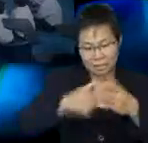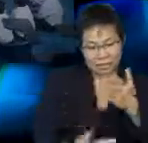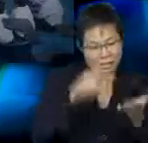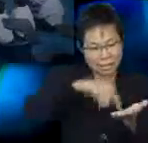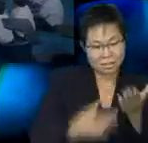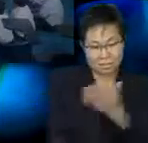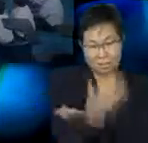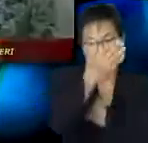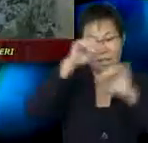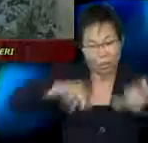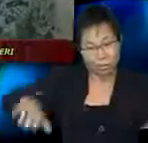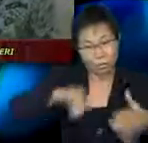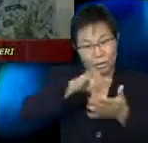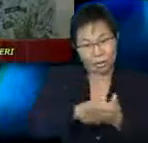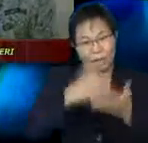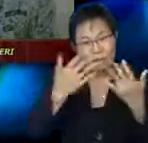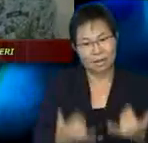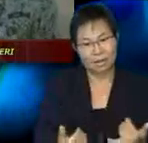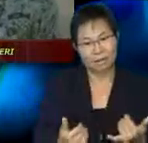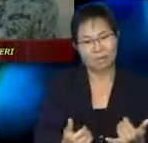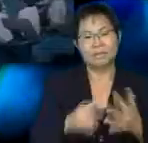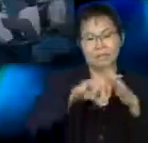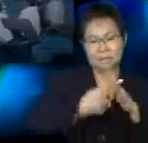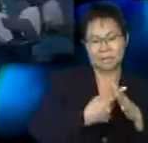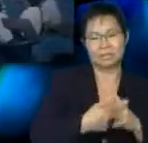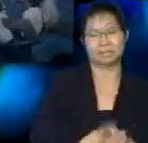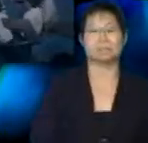do that? Yes. So now you can start.